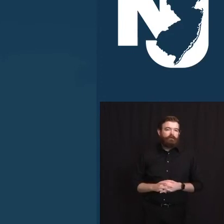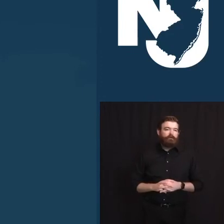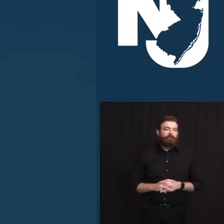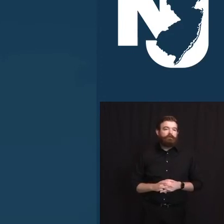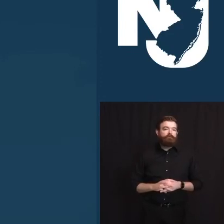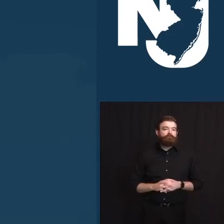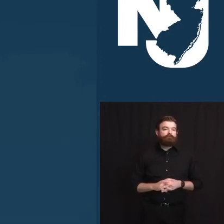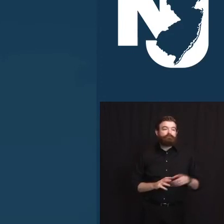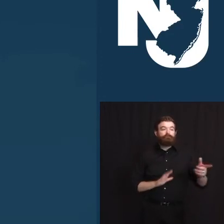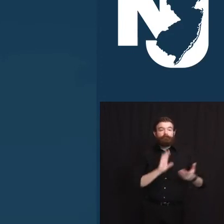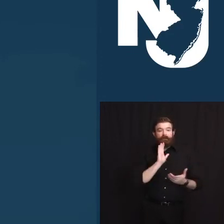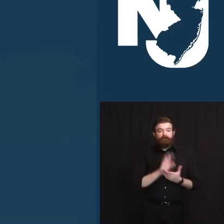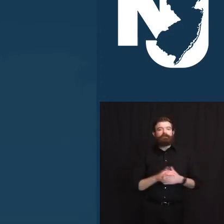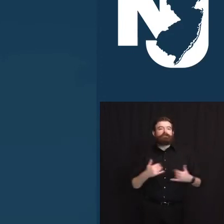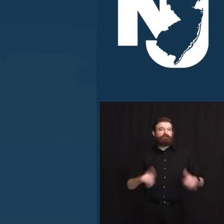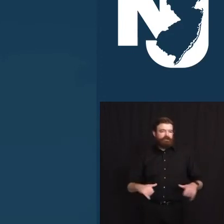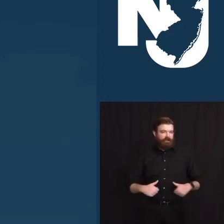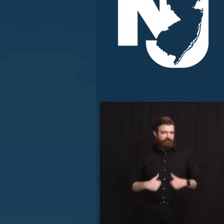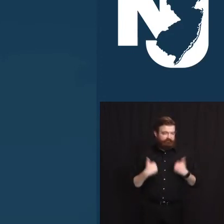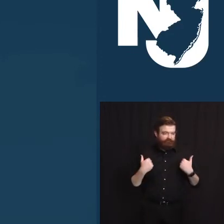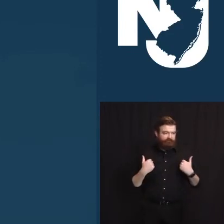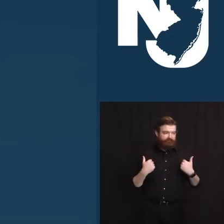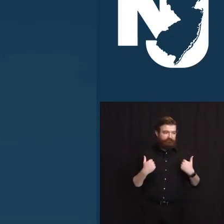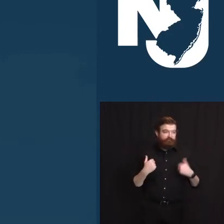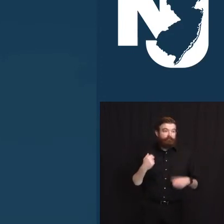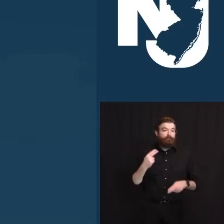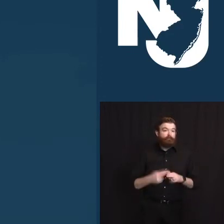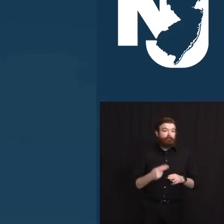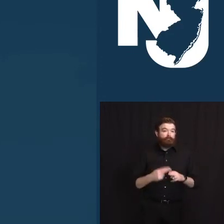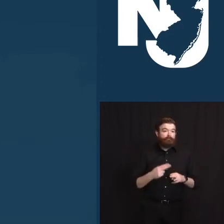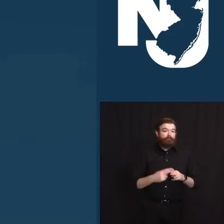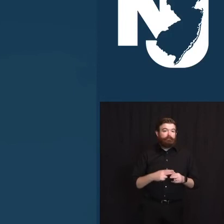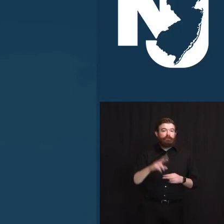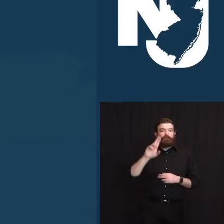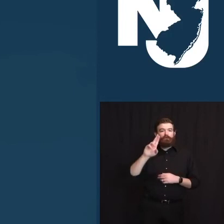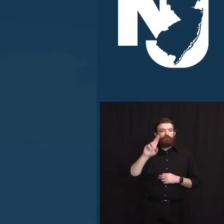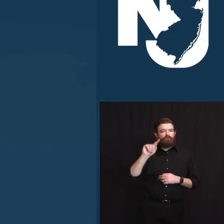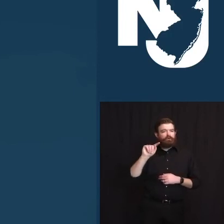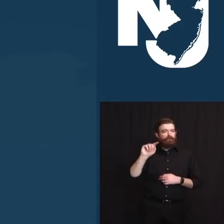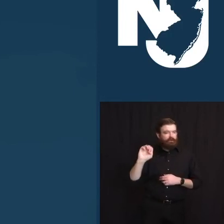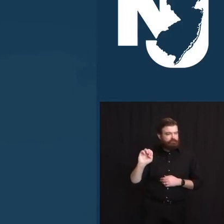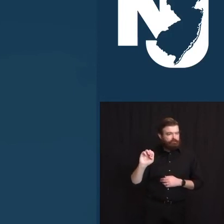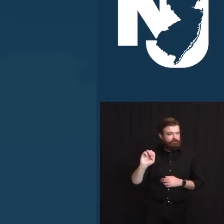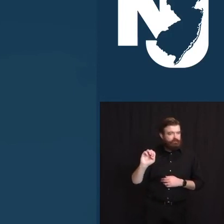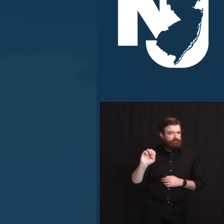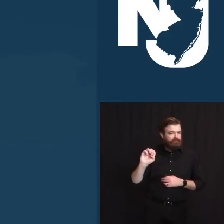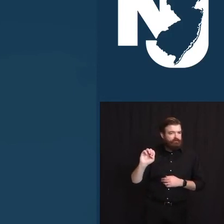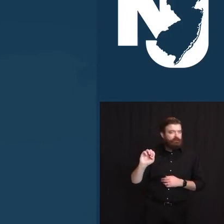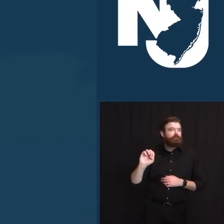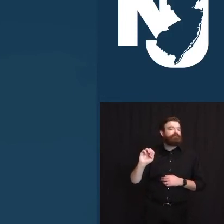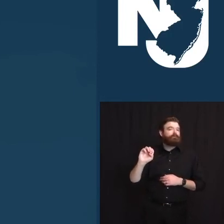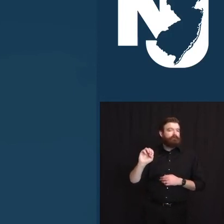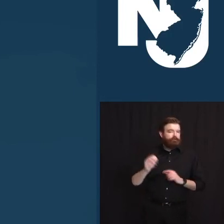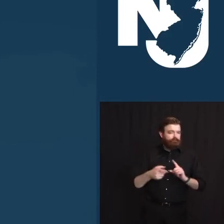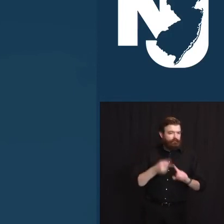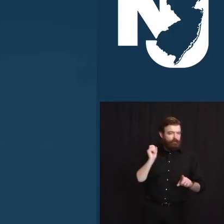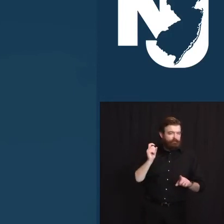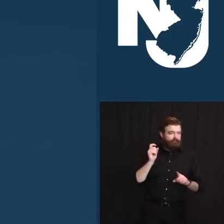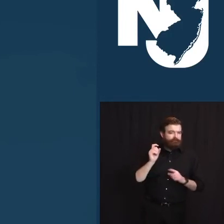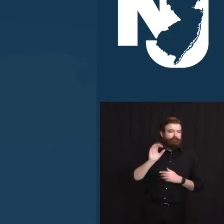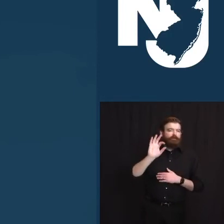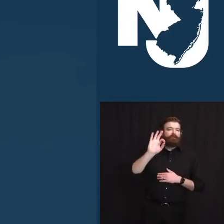Oti, with whom I spoke on Wednesday. She is Finnish by origin, after 30